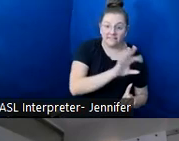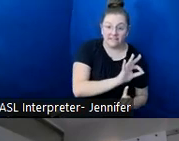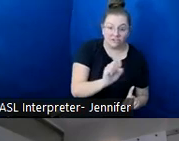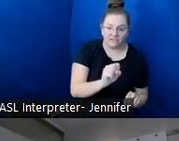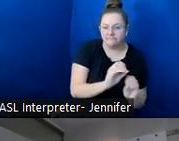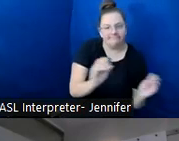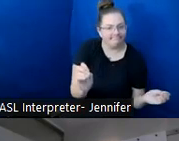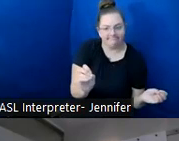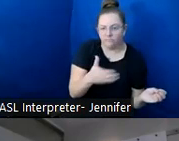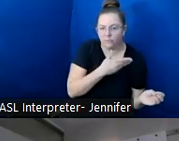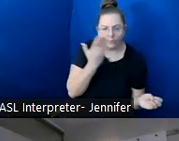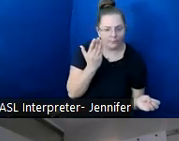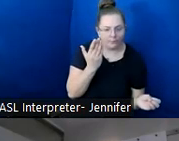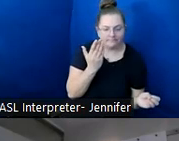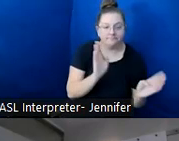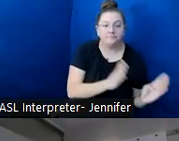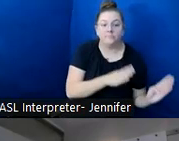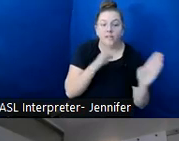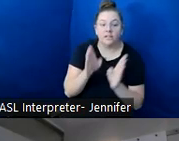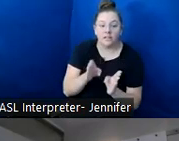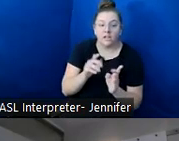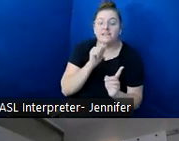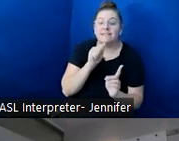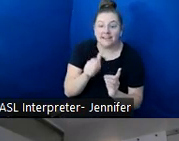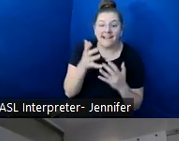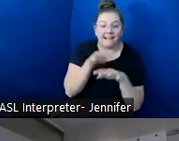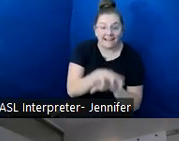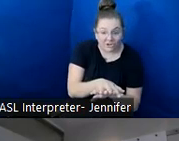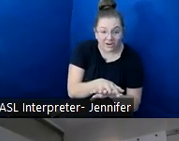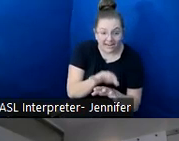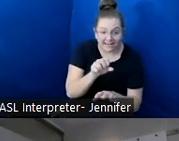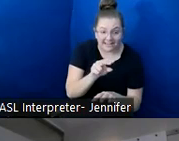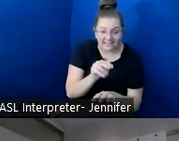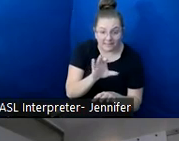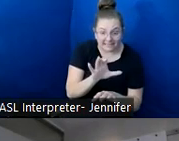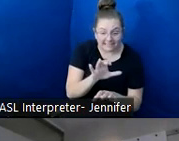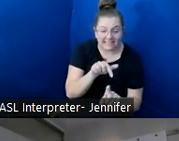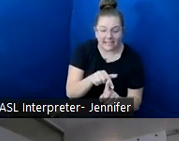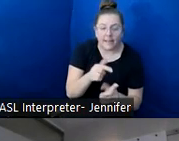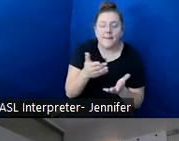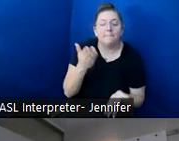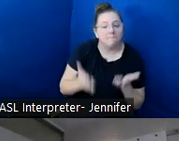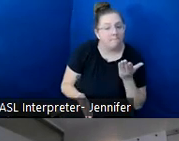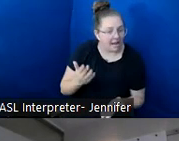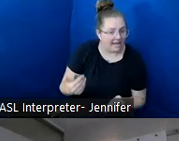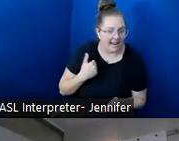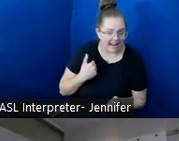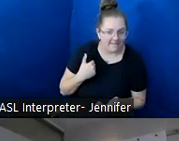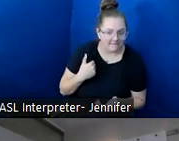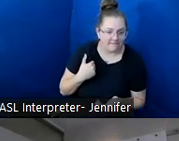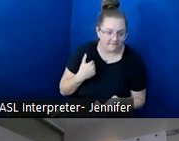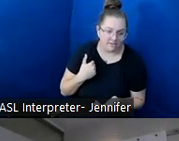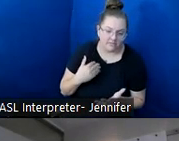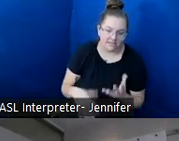fee-for-service. The non-integrated SNBC may offer additional benefits. Please check